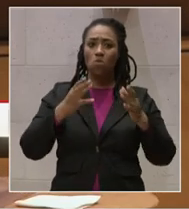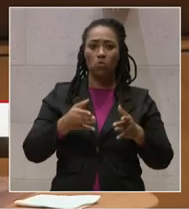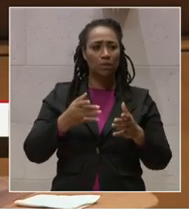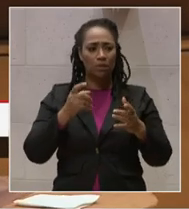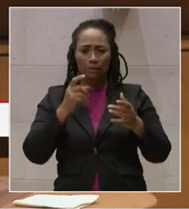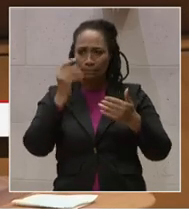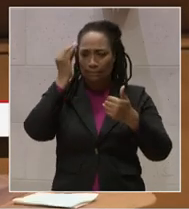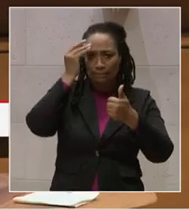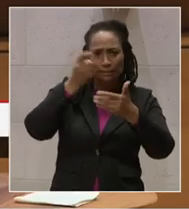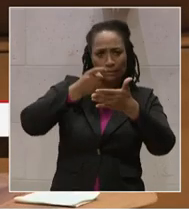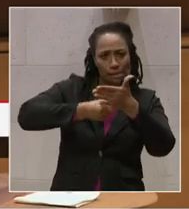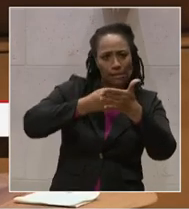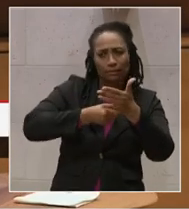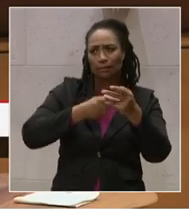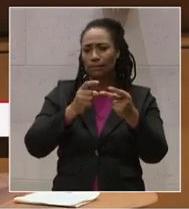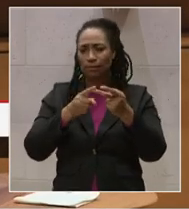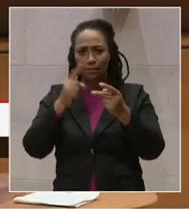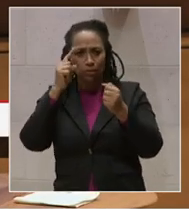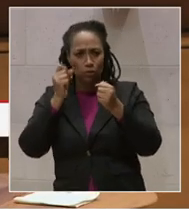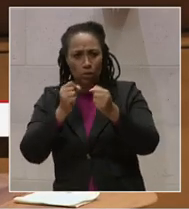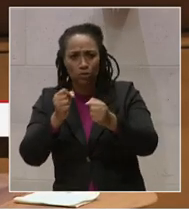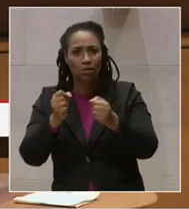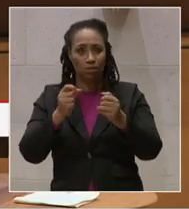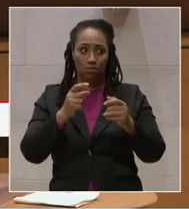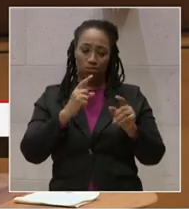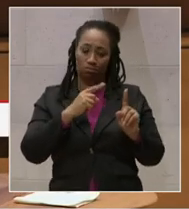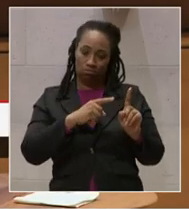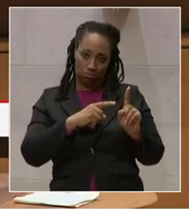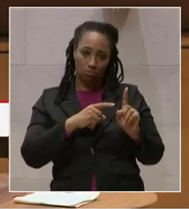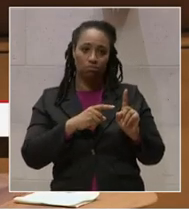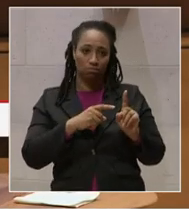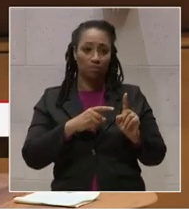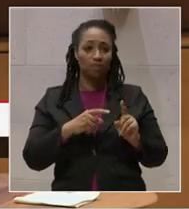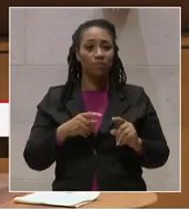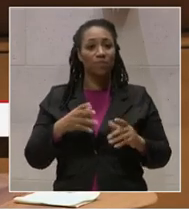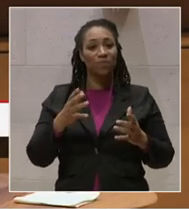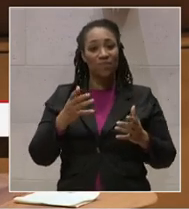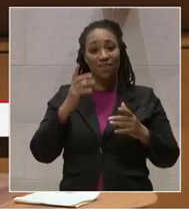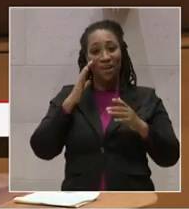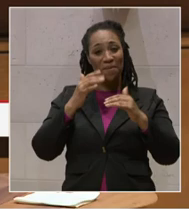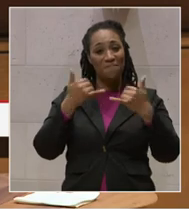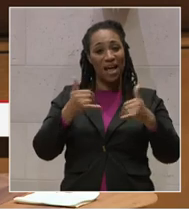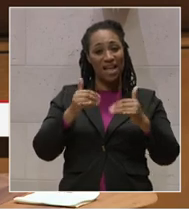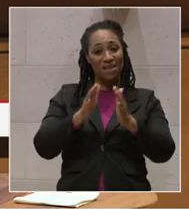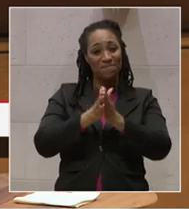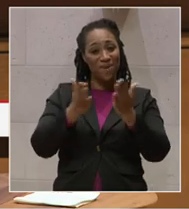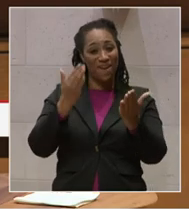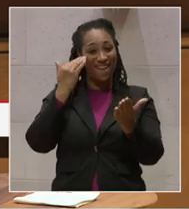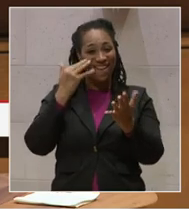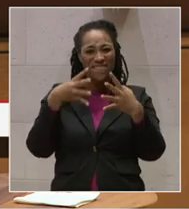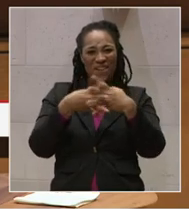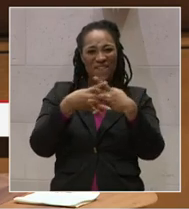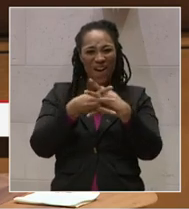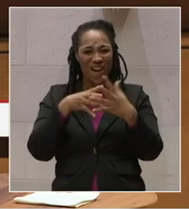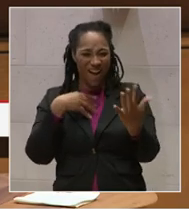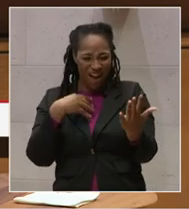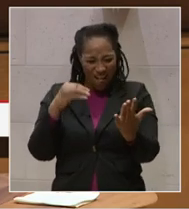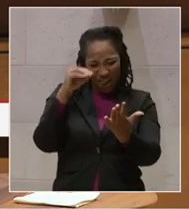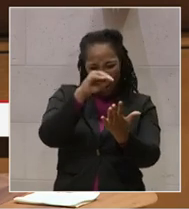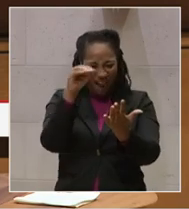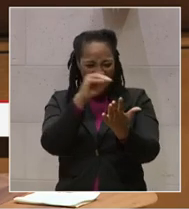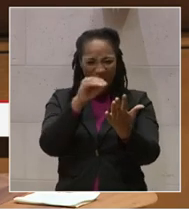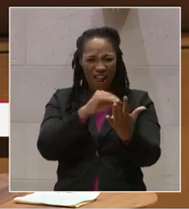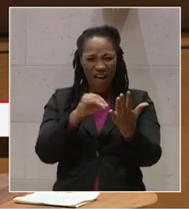that HUD Secretary Todman referenced this morning, because we don't need to reinvent the playbook. We need to lean into the solutions that